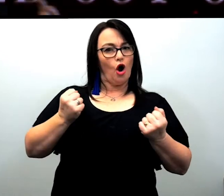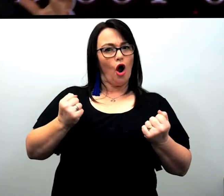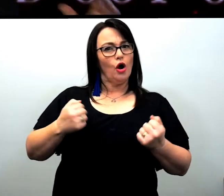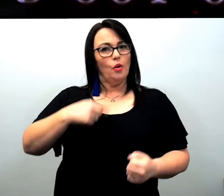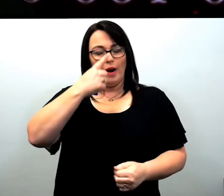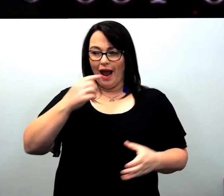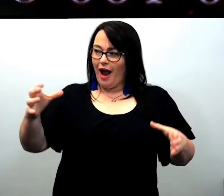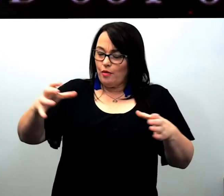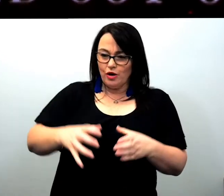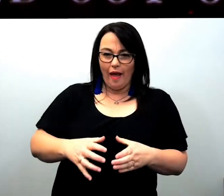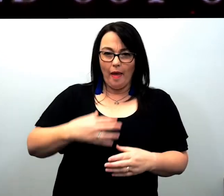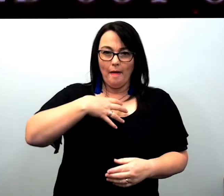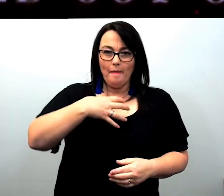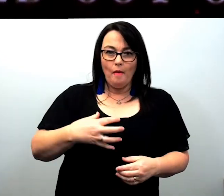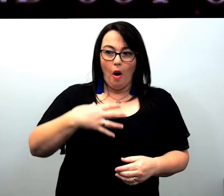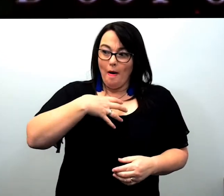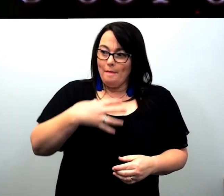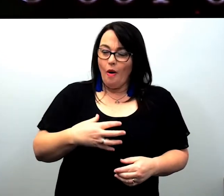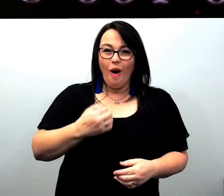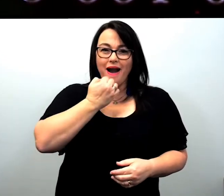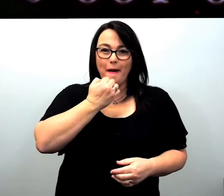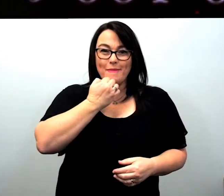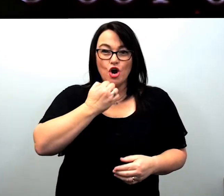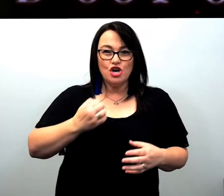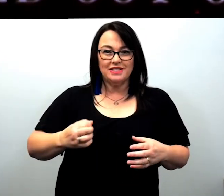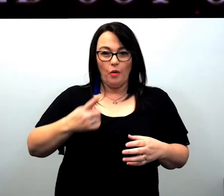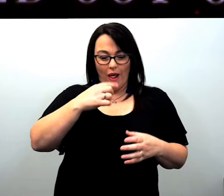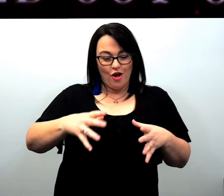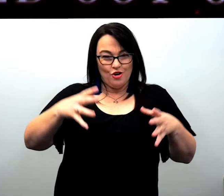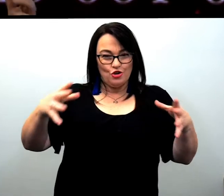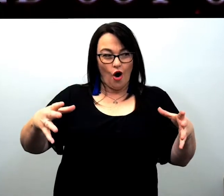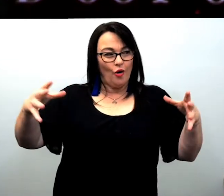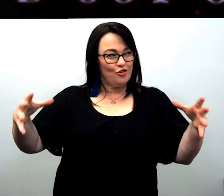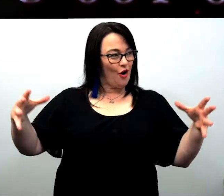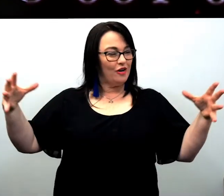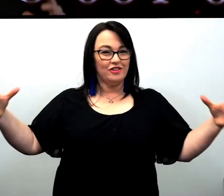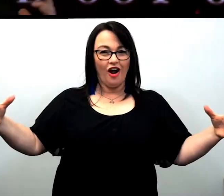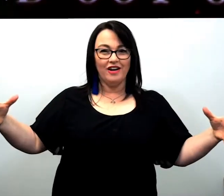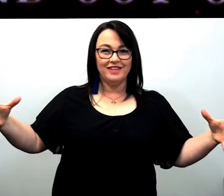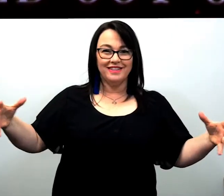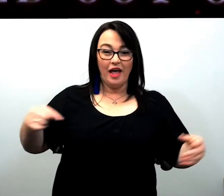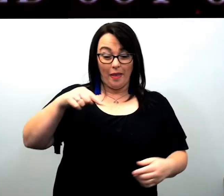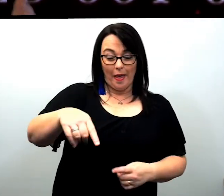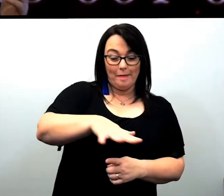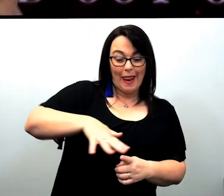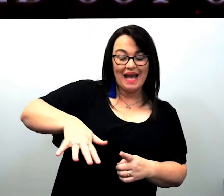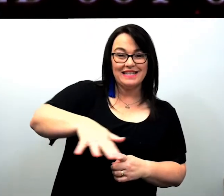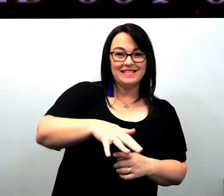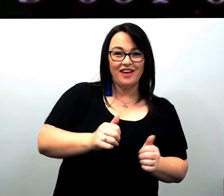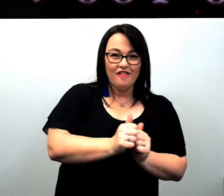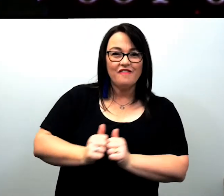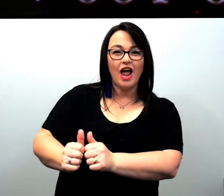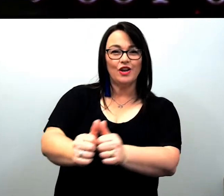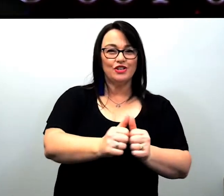in greater and greater numbers. Pray that it happens. Coming together, place of fellowship, the joining